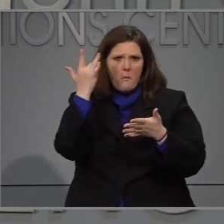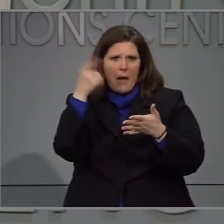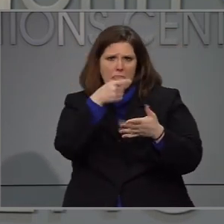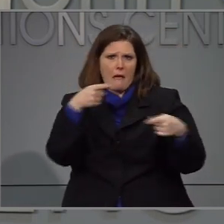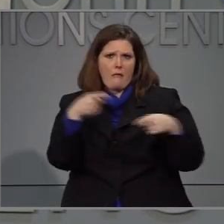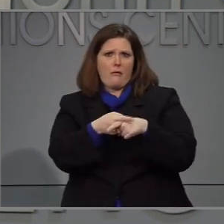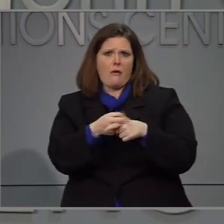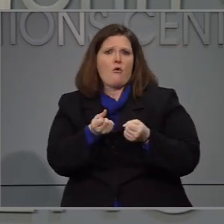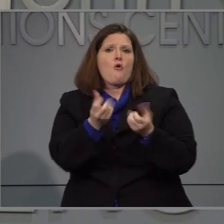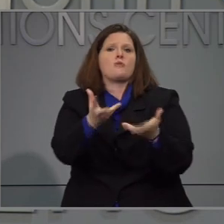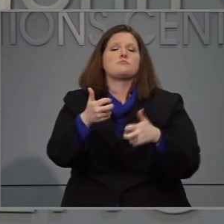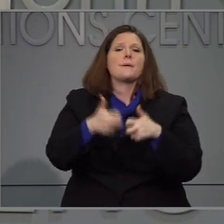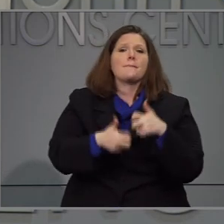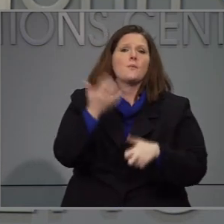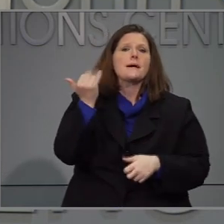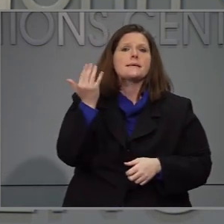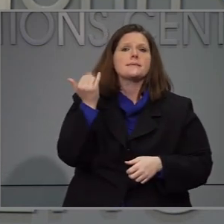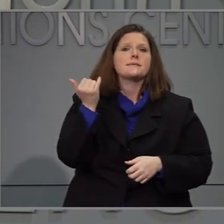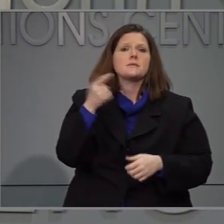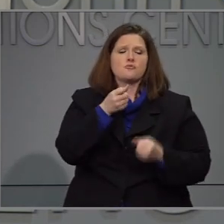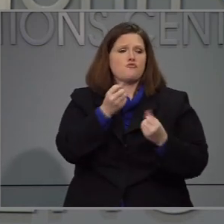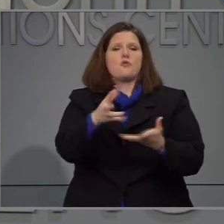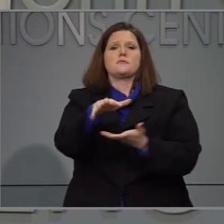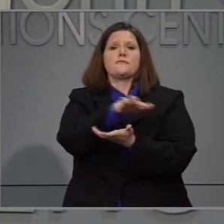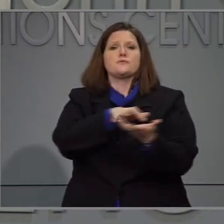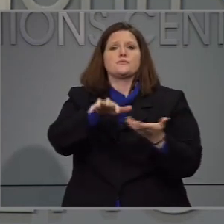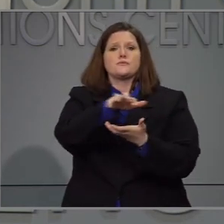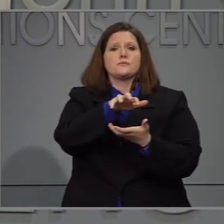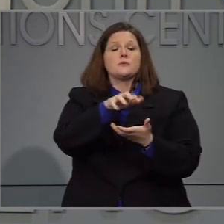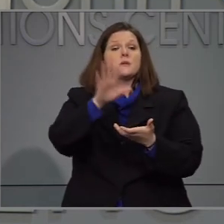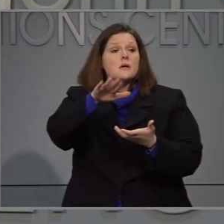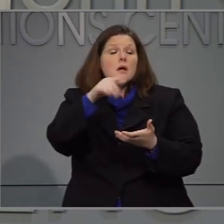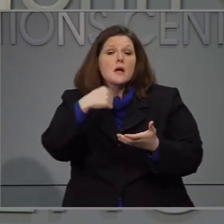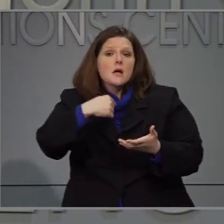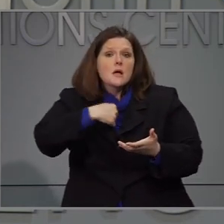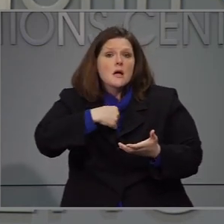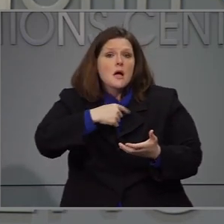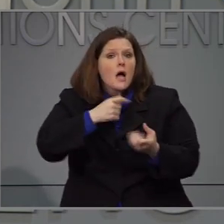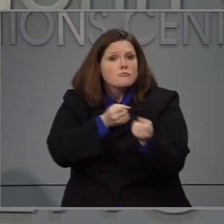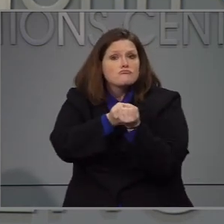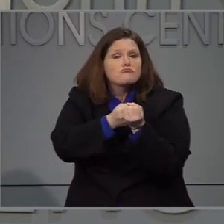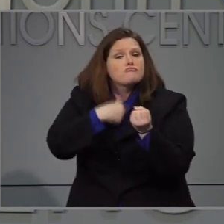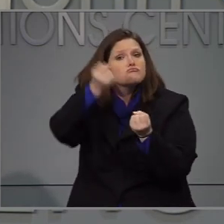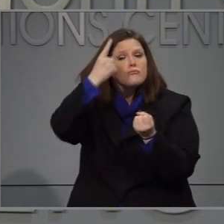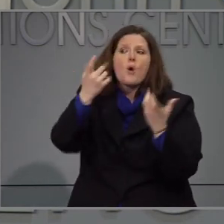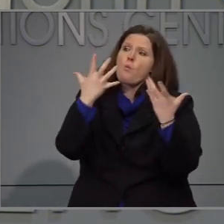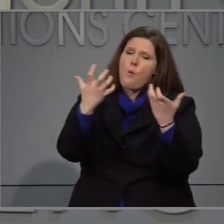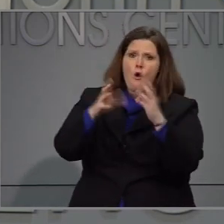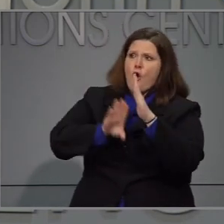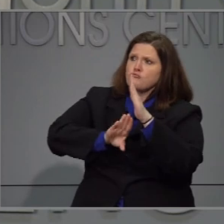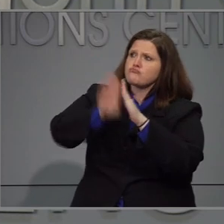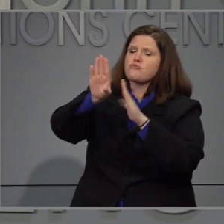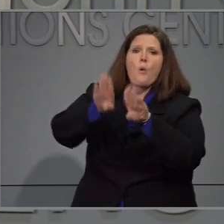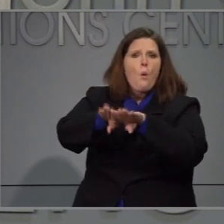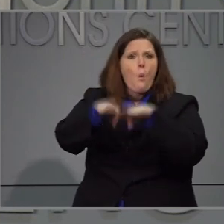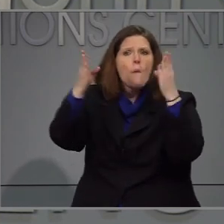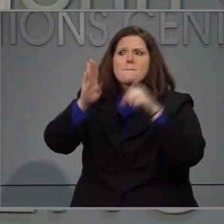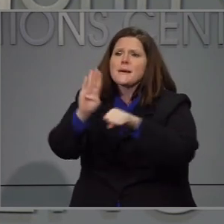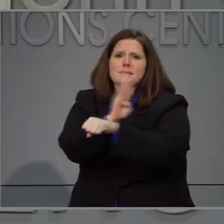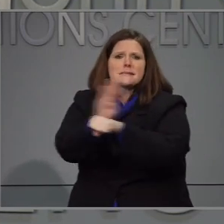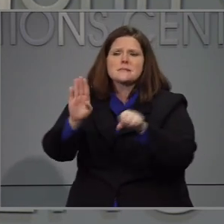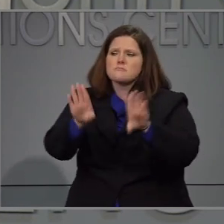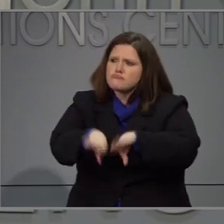confusion. I'm eager to get the economy reignited. We need to do